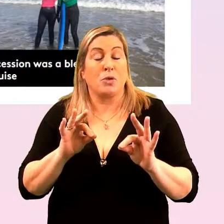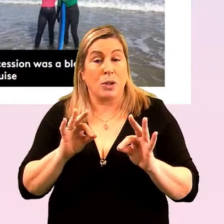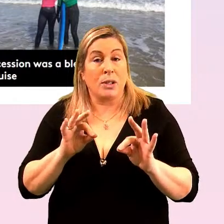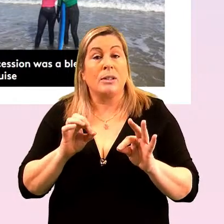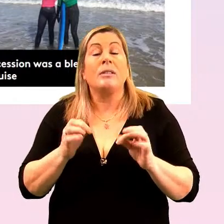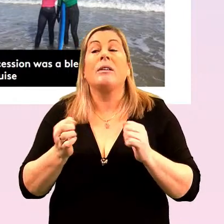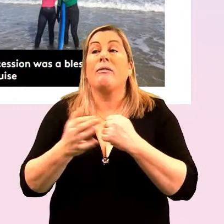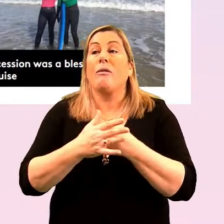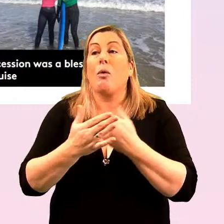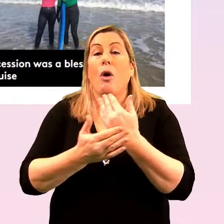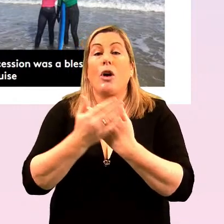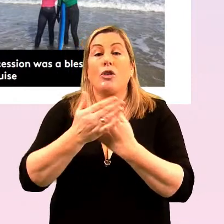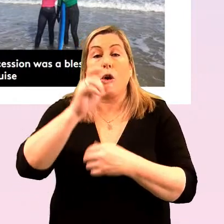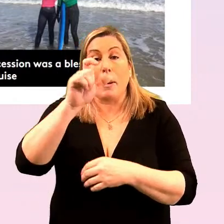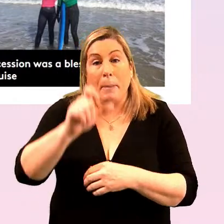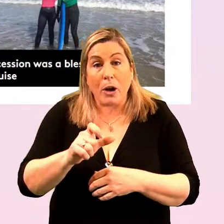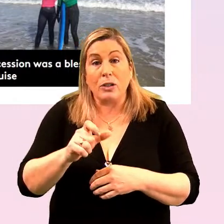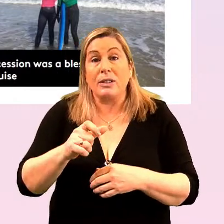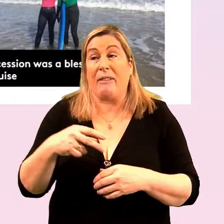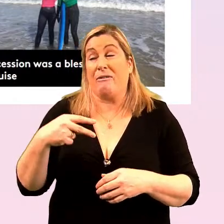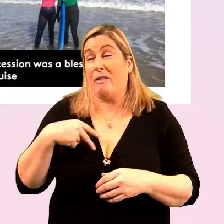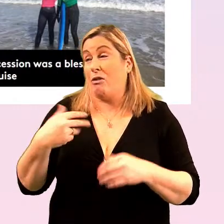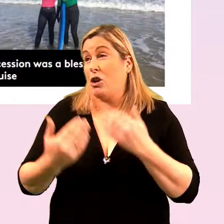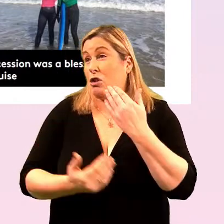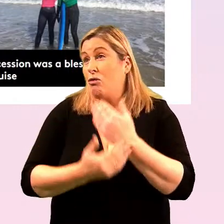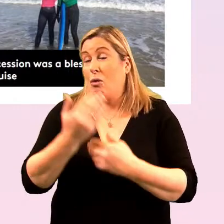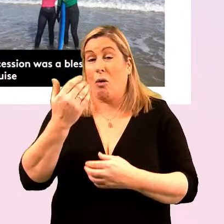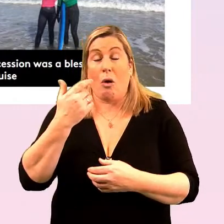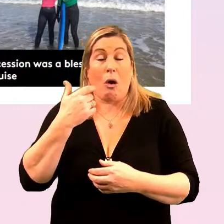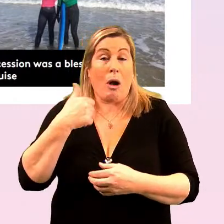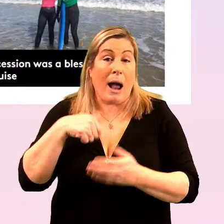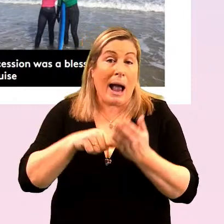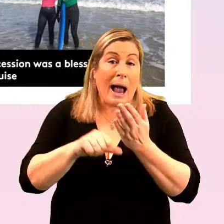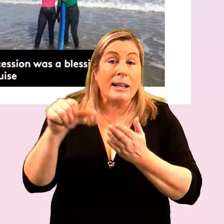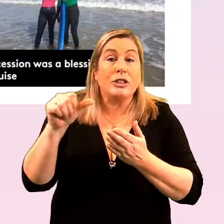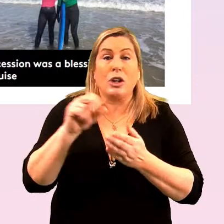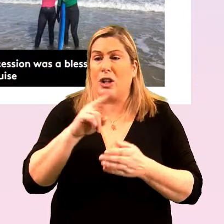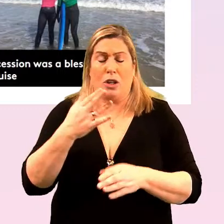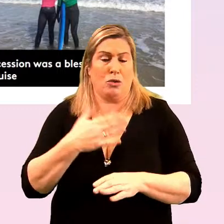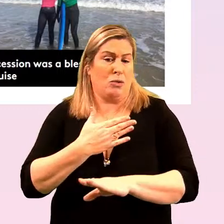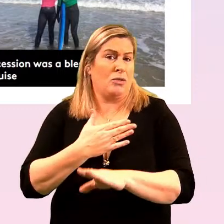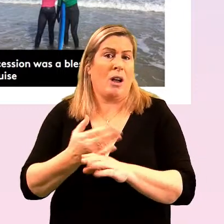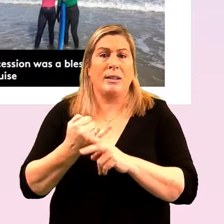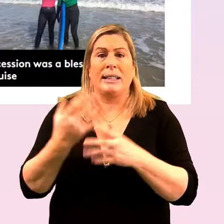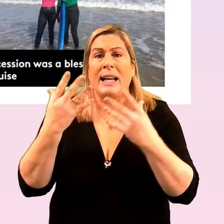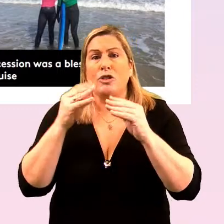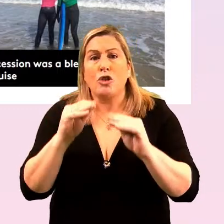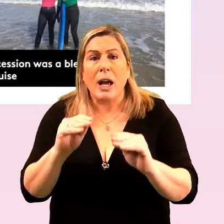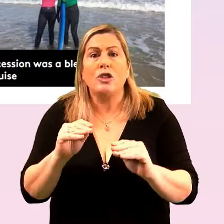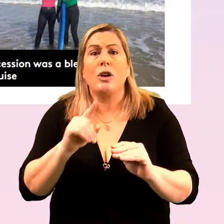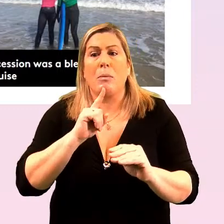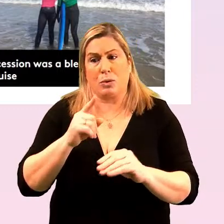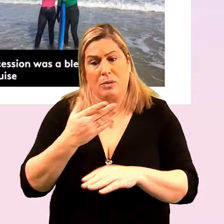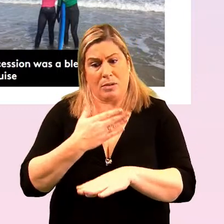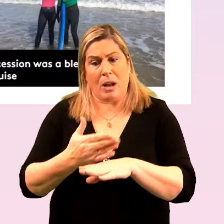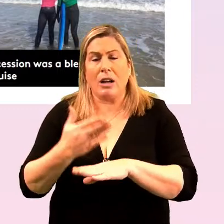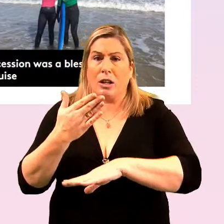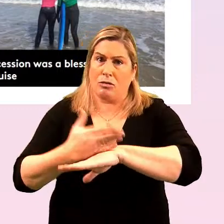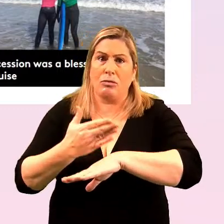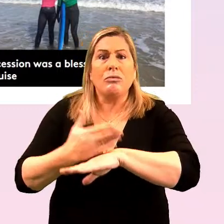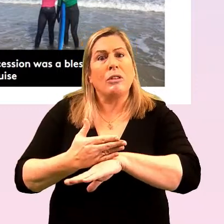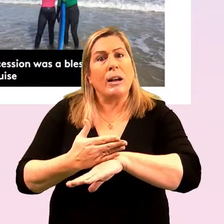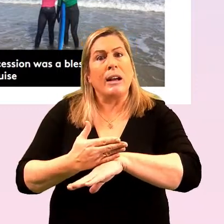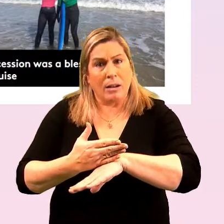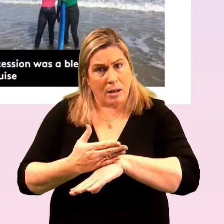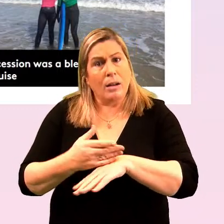a young person at a very young age to actually not just start in education, but actually start to be in